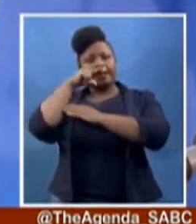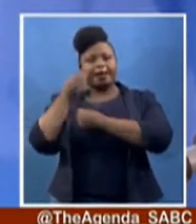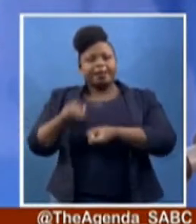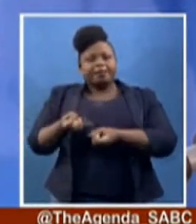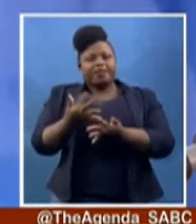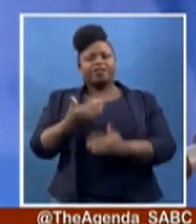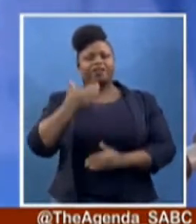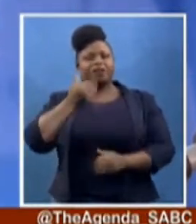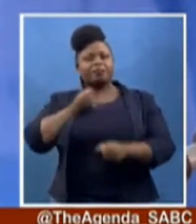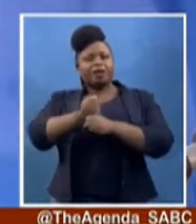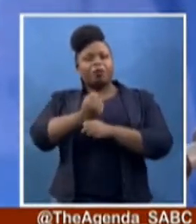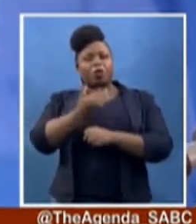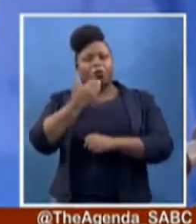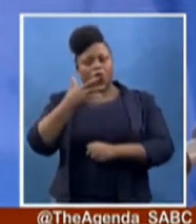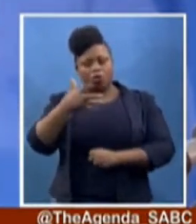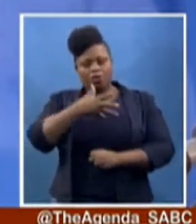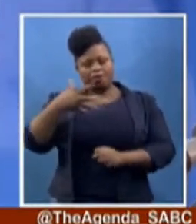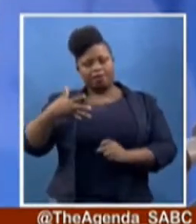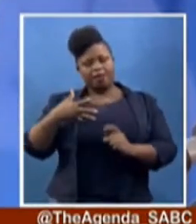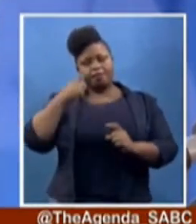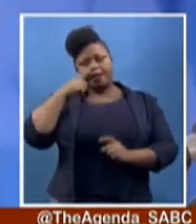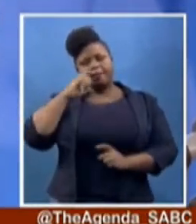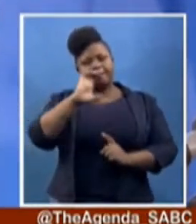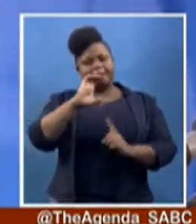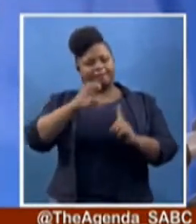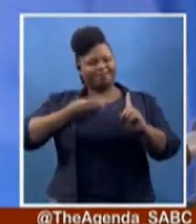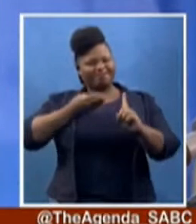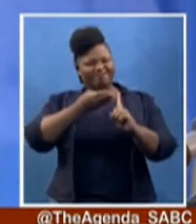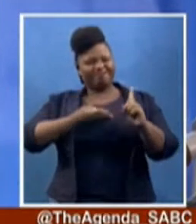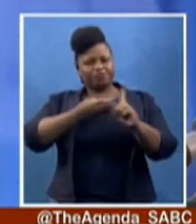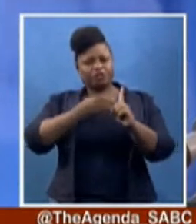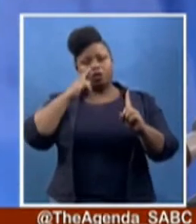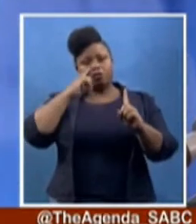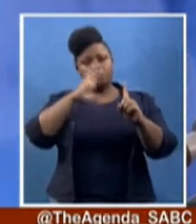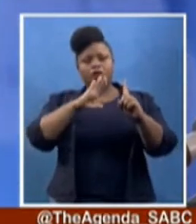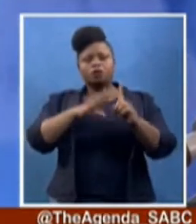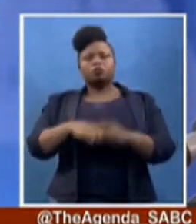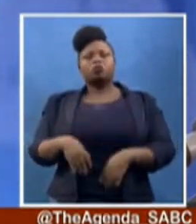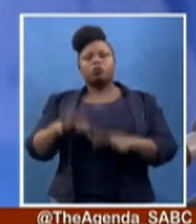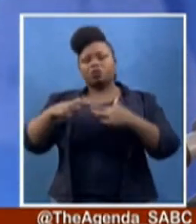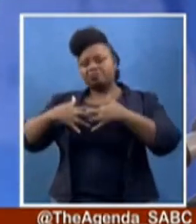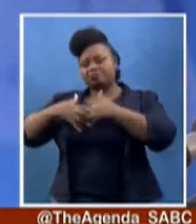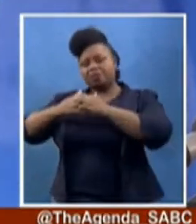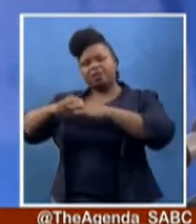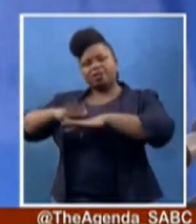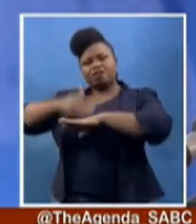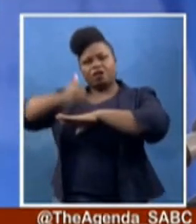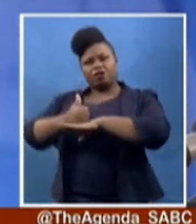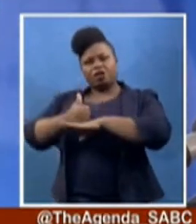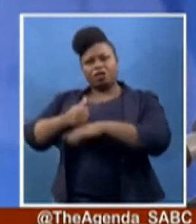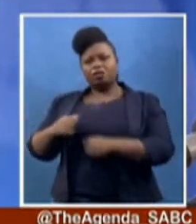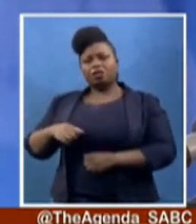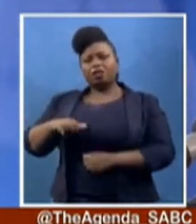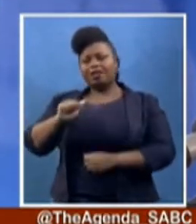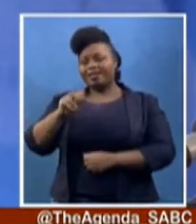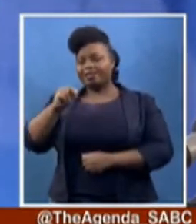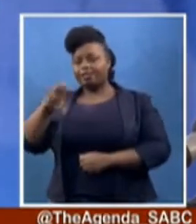one of the founding members of the African National Congress Women's League. She was a